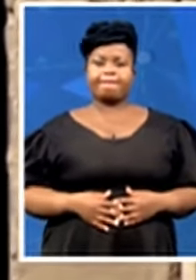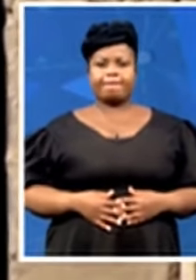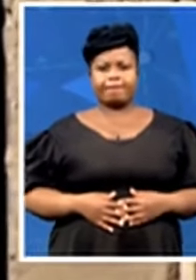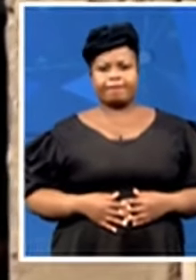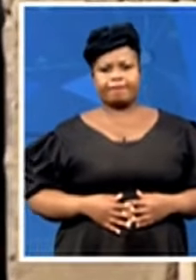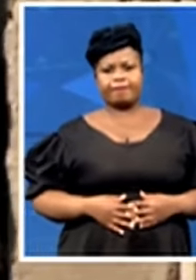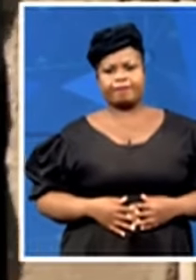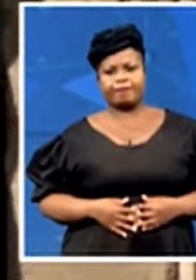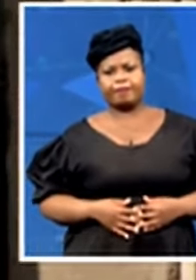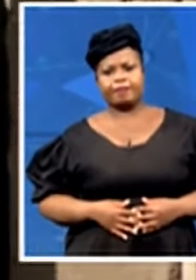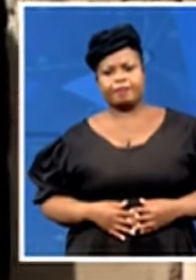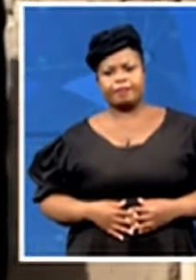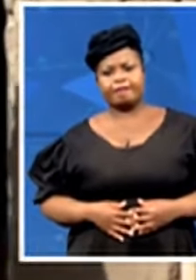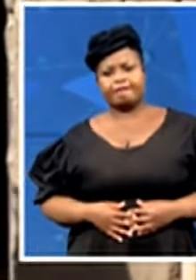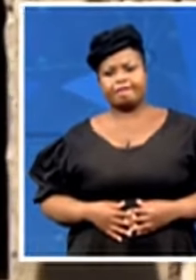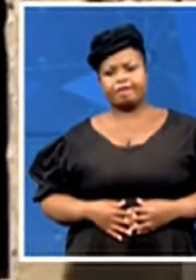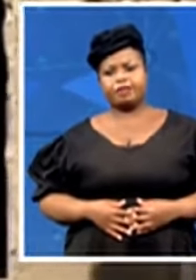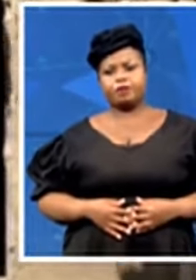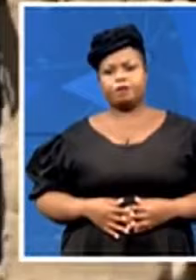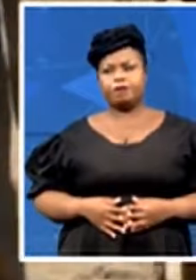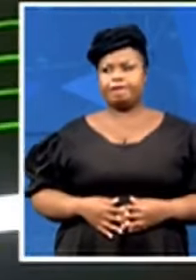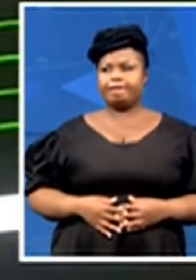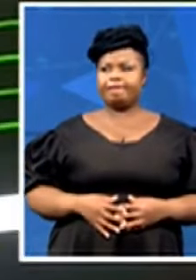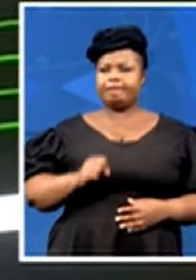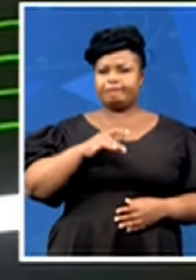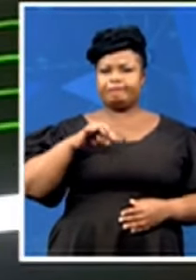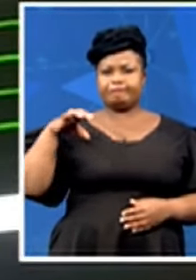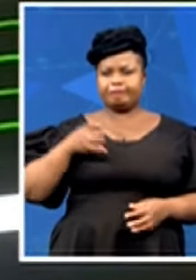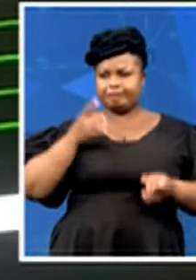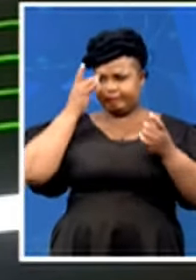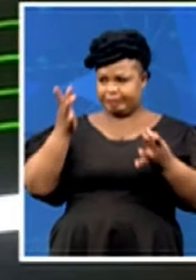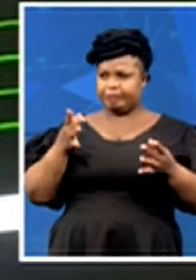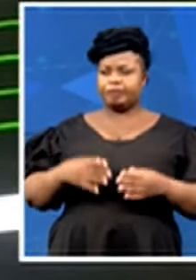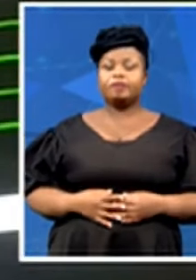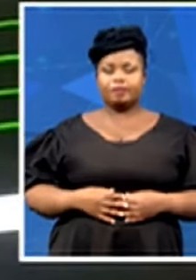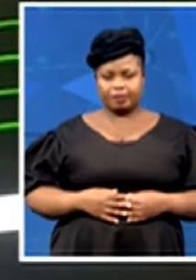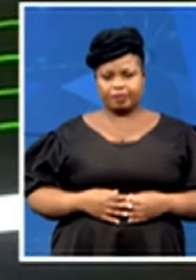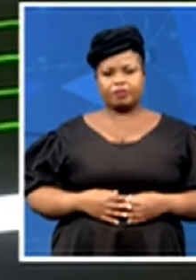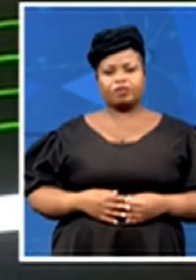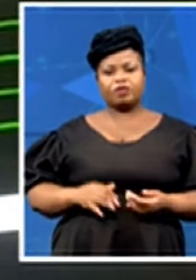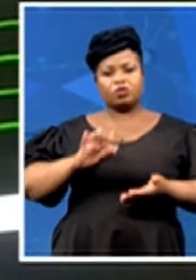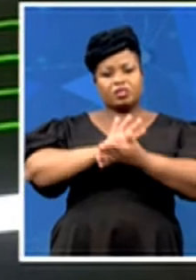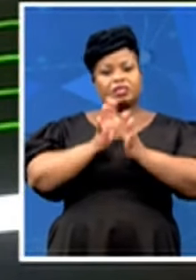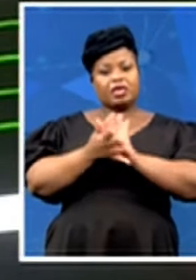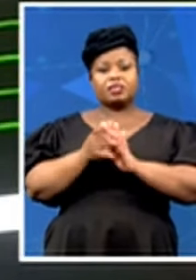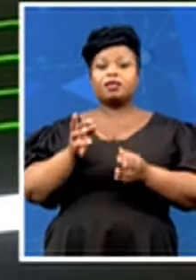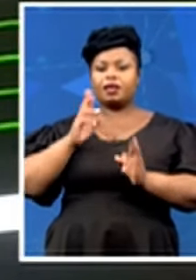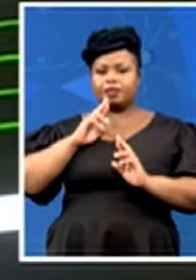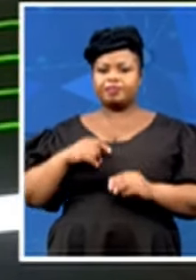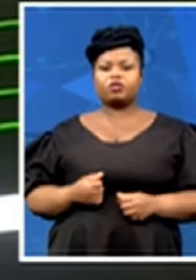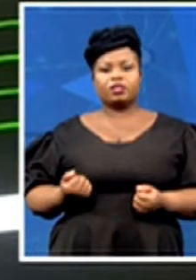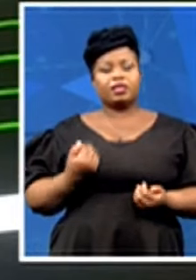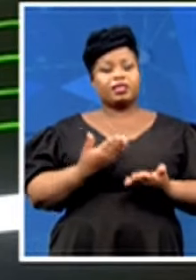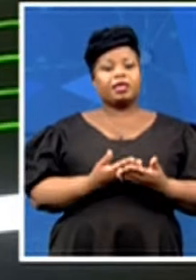SABC News notified regional SASSA officials at Zulu's plight. They corroborated her claims and accessed her